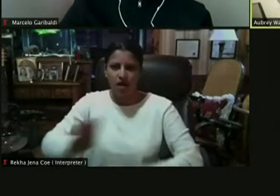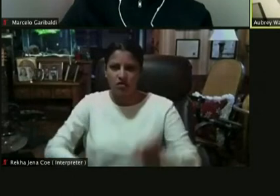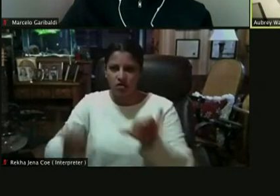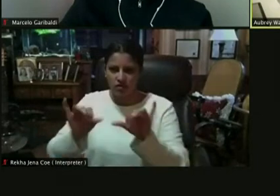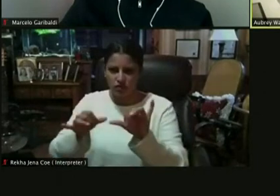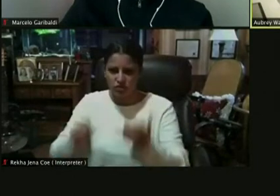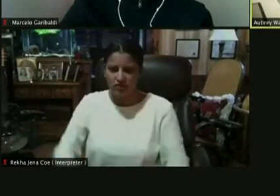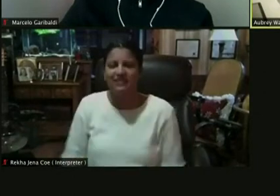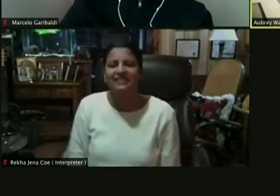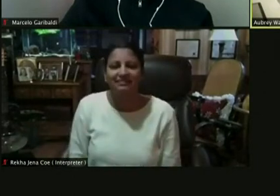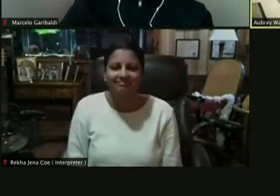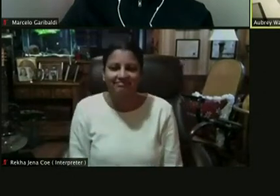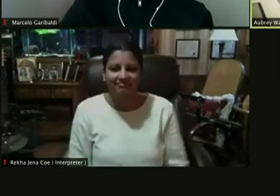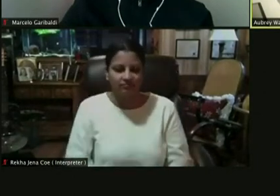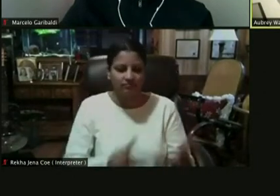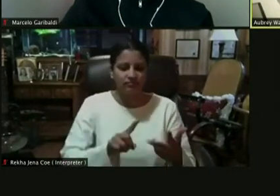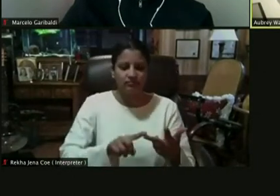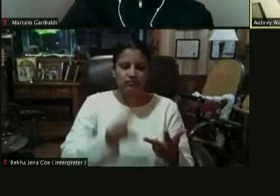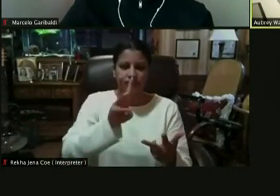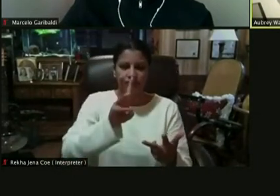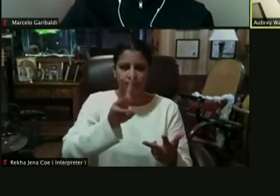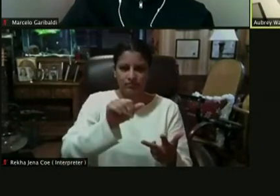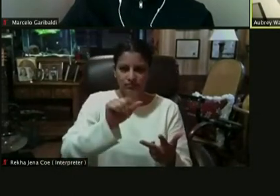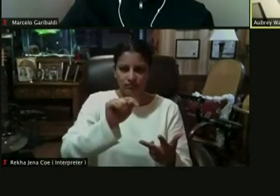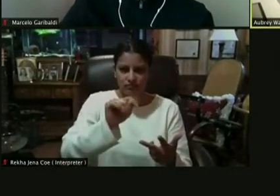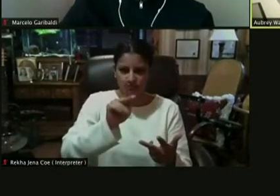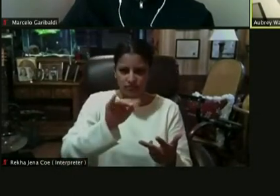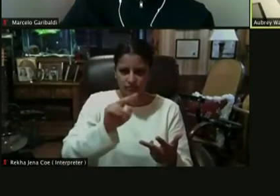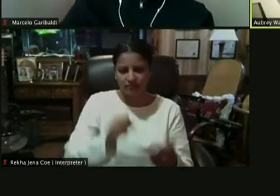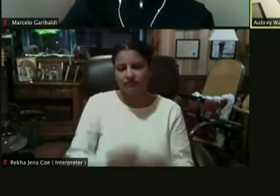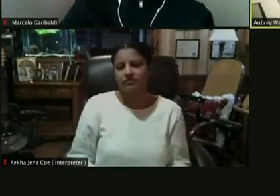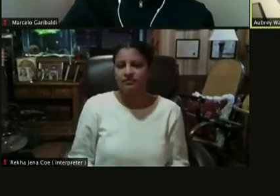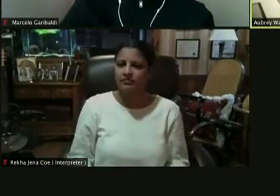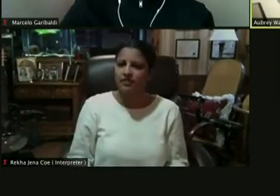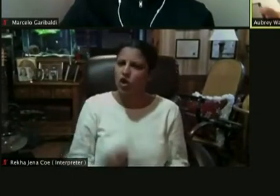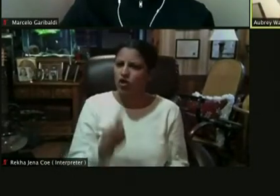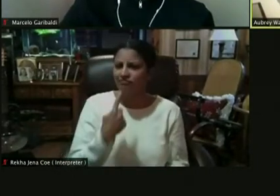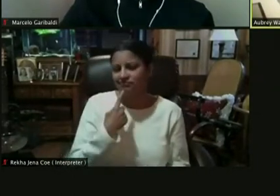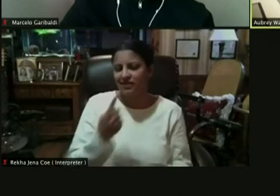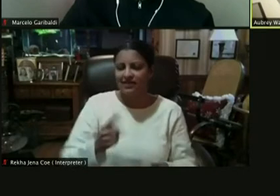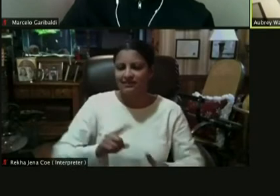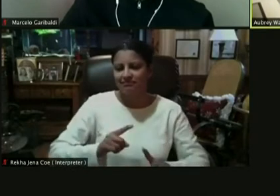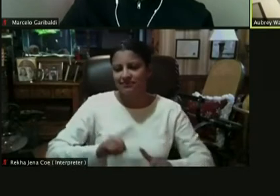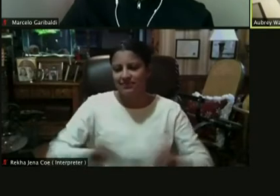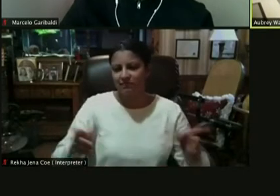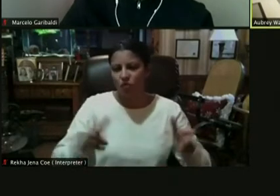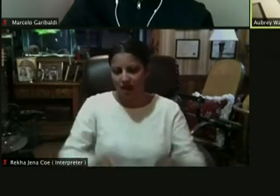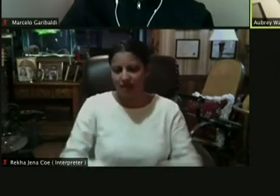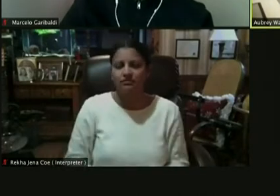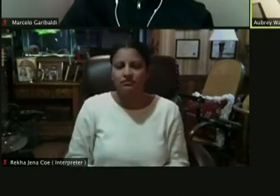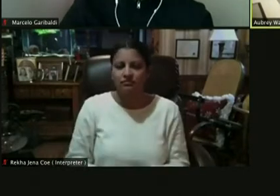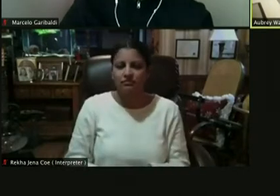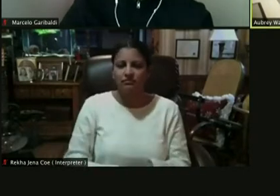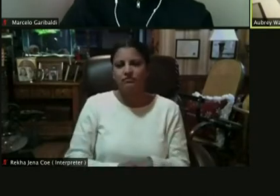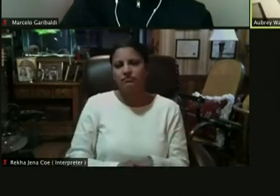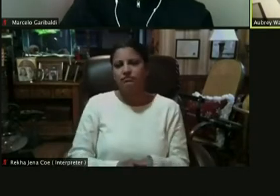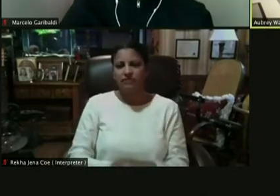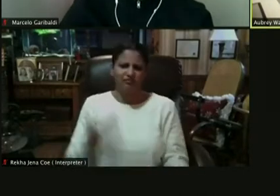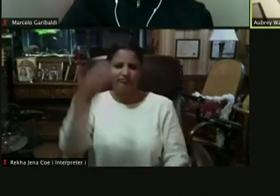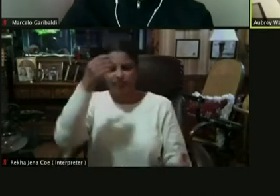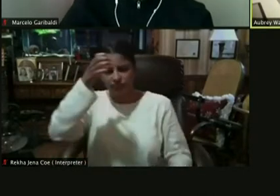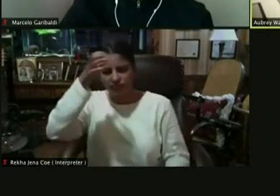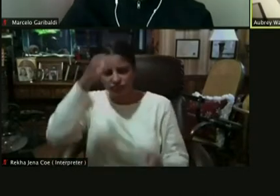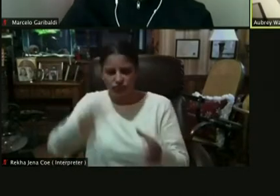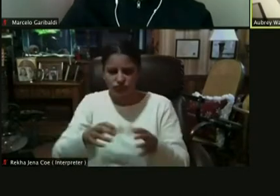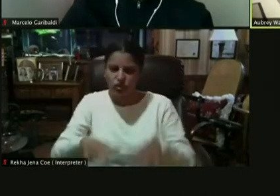so I'll frame it a little different way. What I say is, really, I think Dr. Chung mentioned be well-rounded, know what you like, and the sooner the better